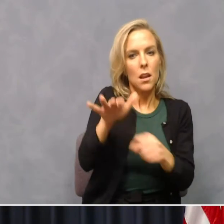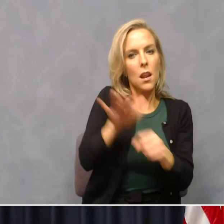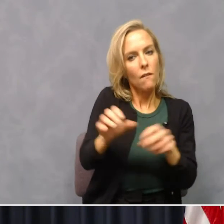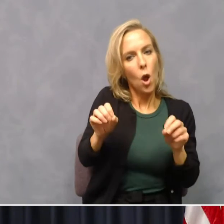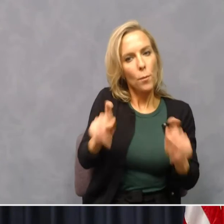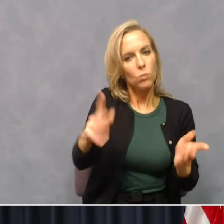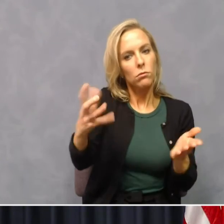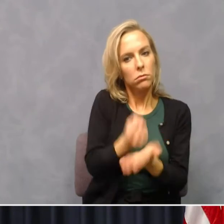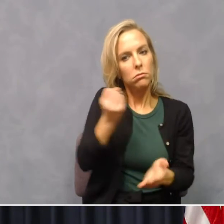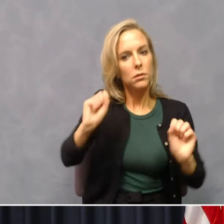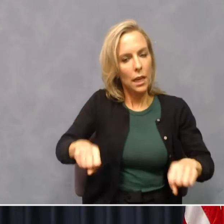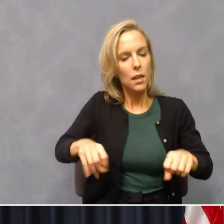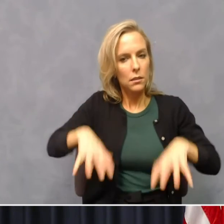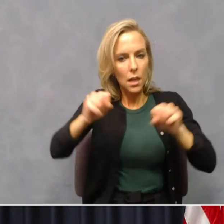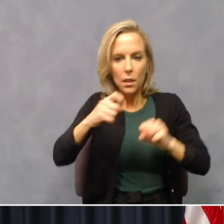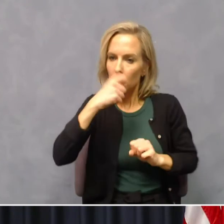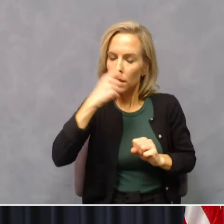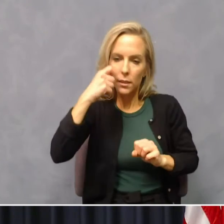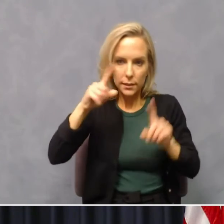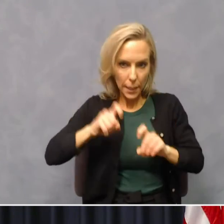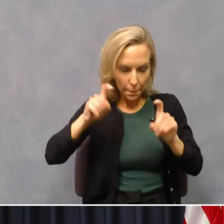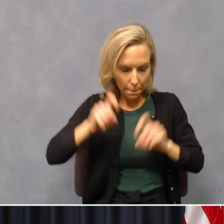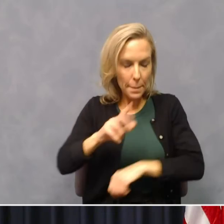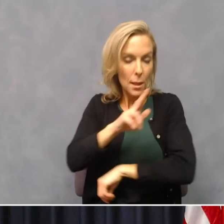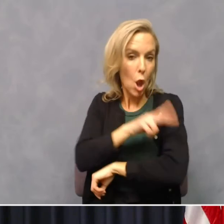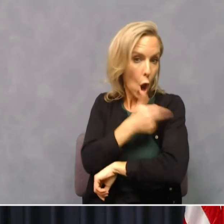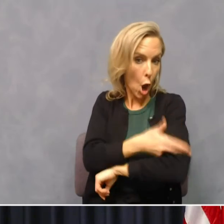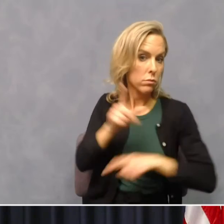hospital testing still going really strong as